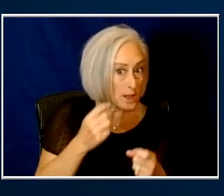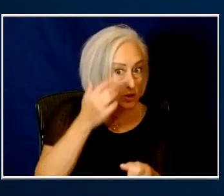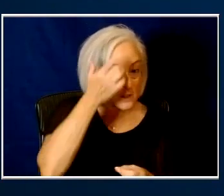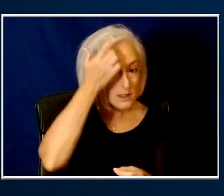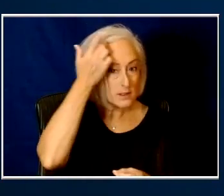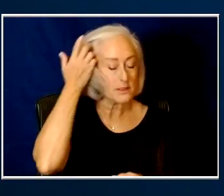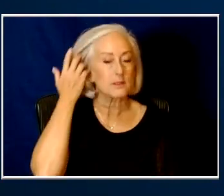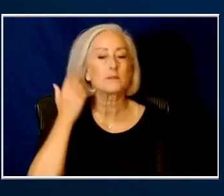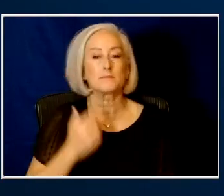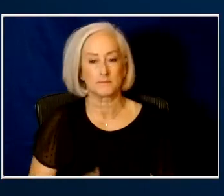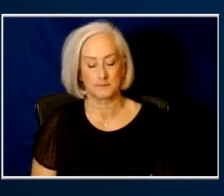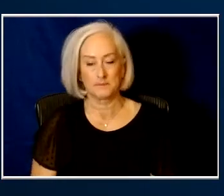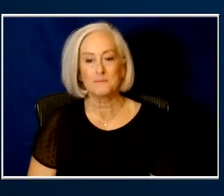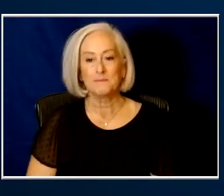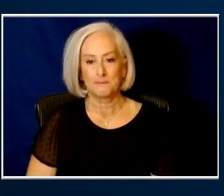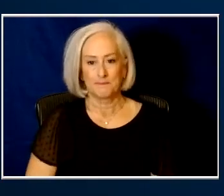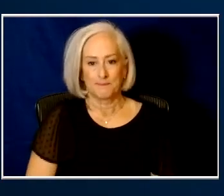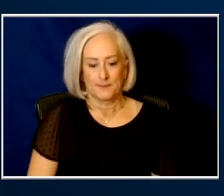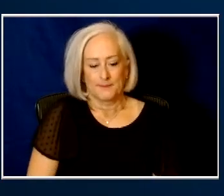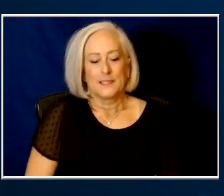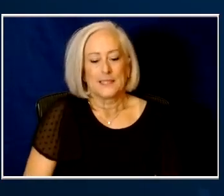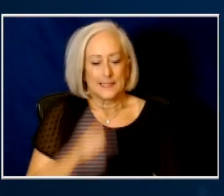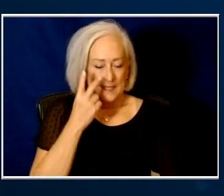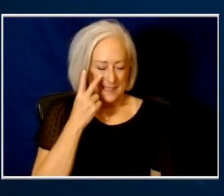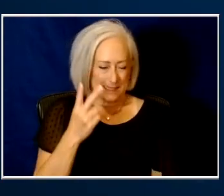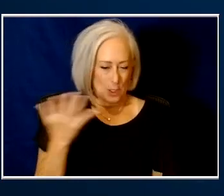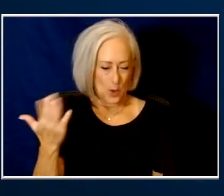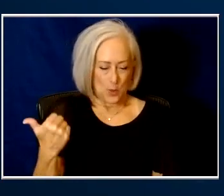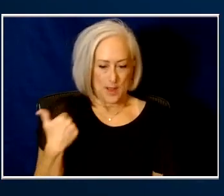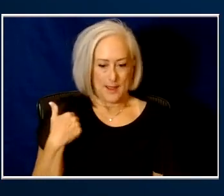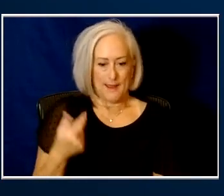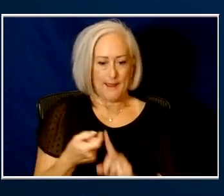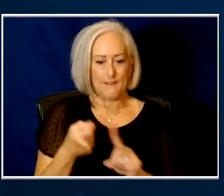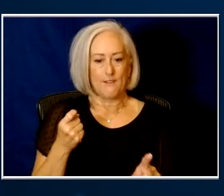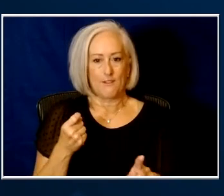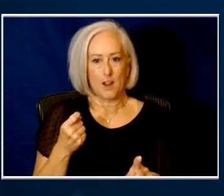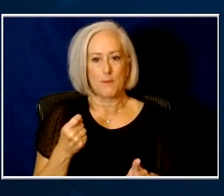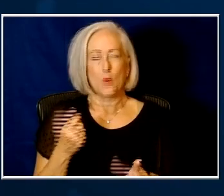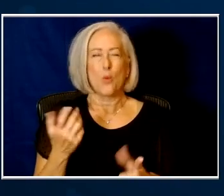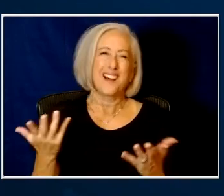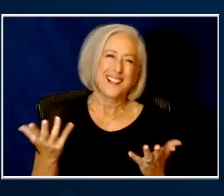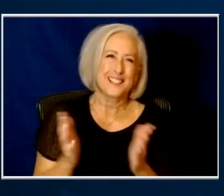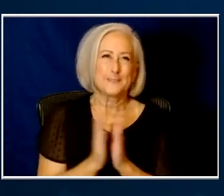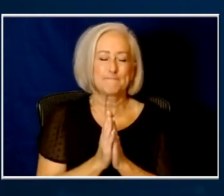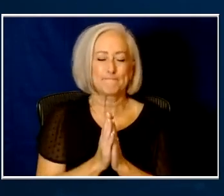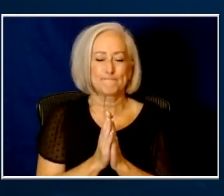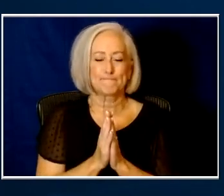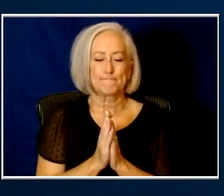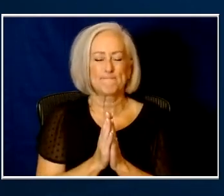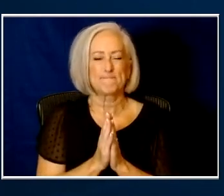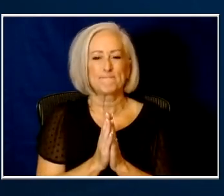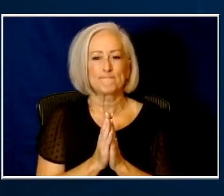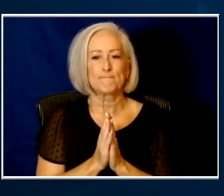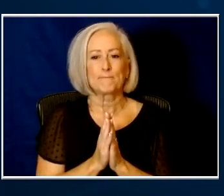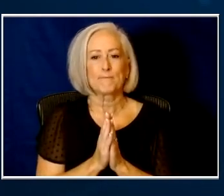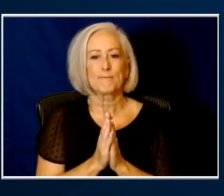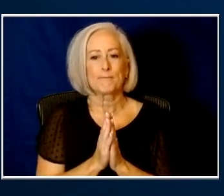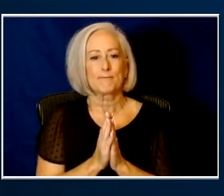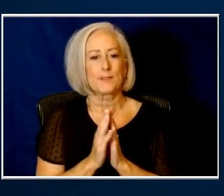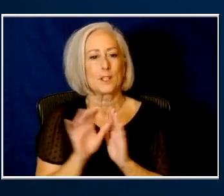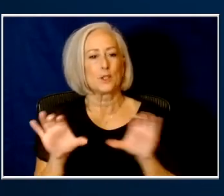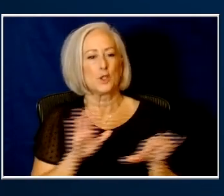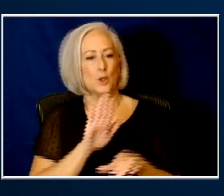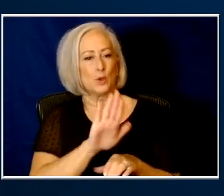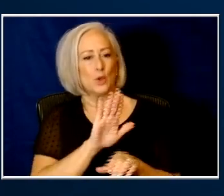to see if we have some from our... Yeah, well, you know what? Go back to your questions, because I had a question